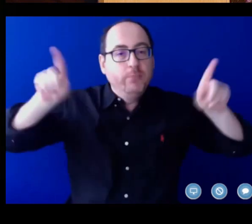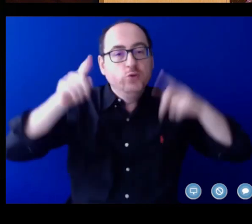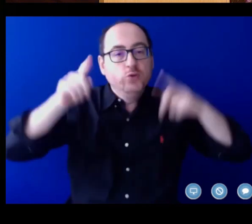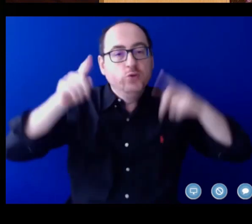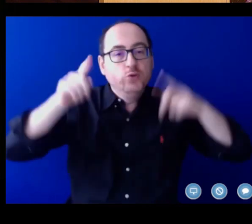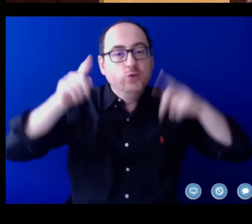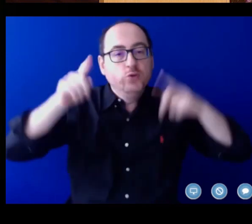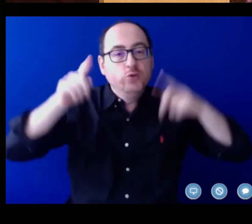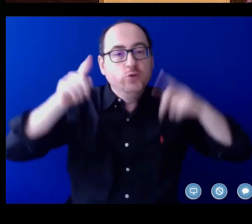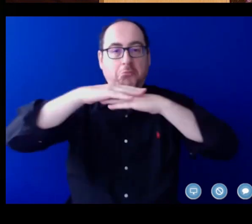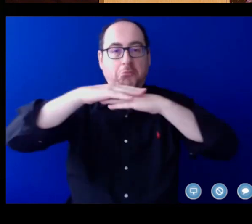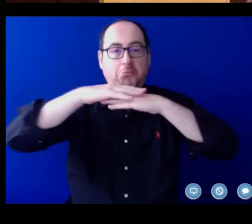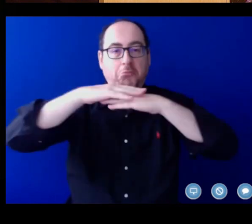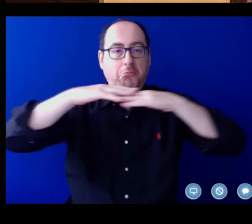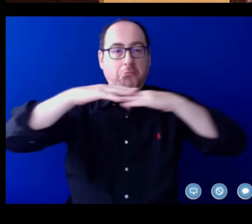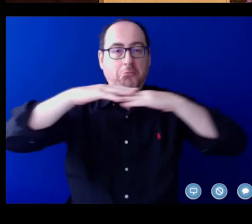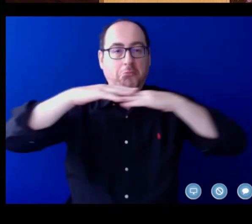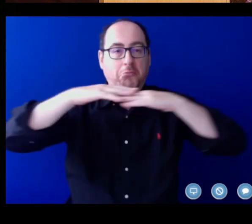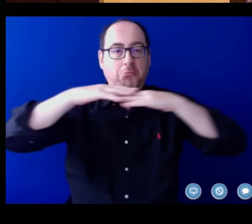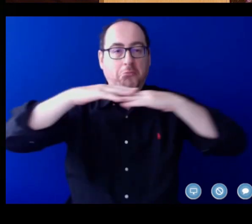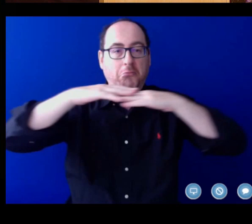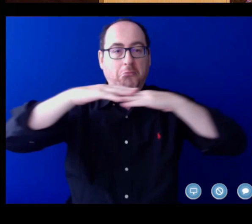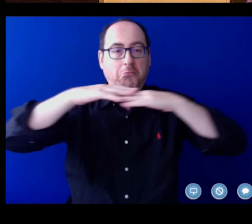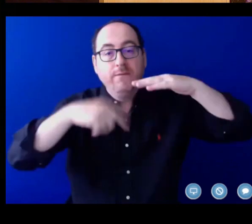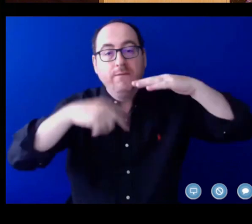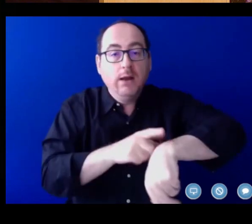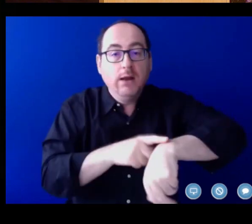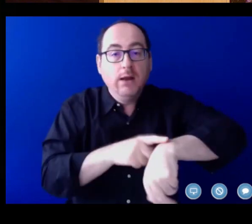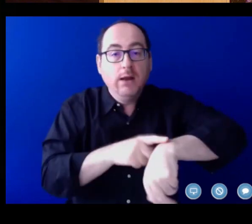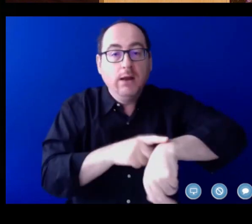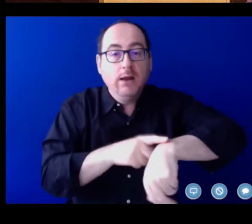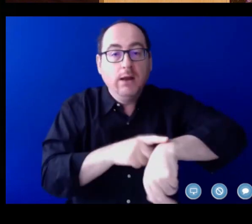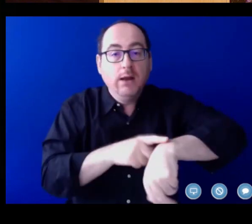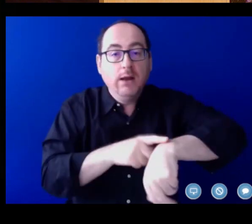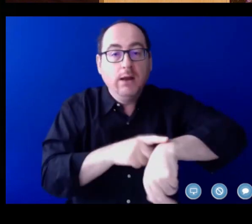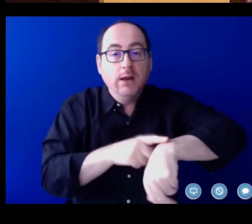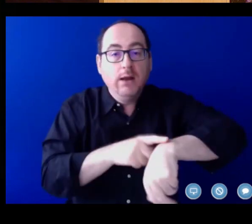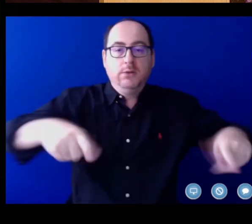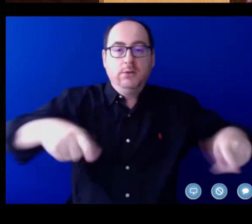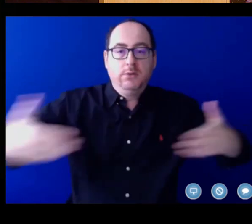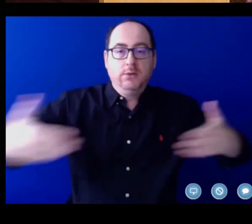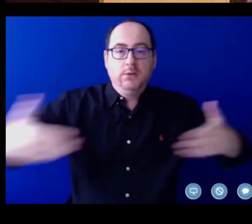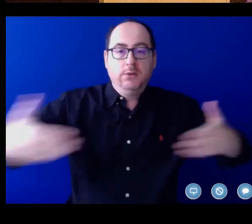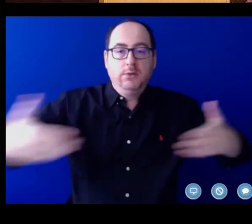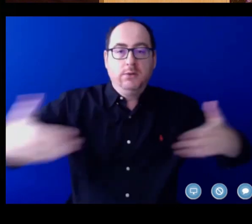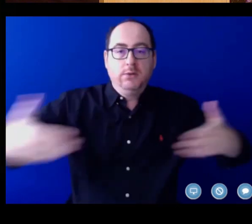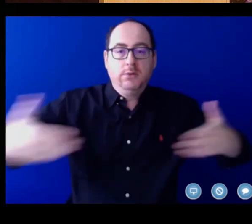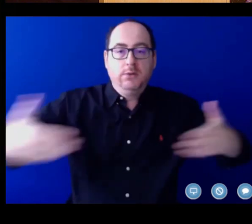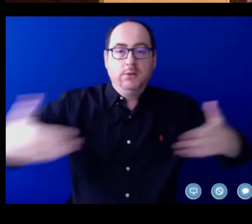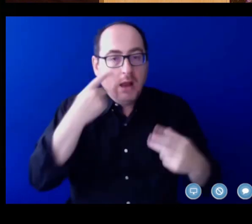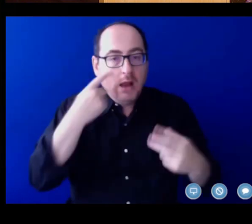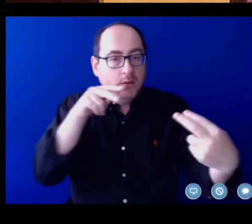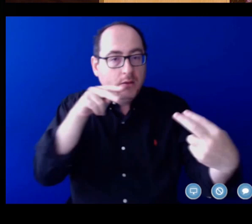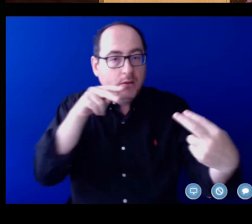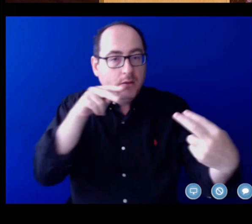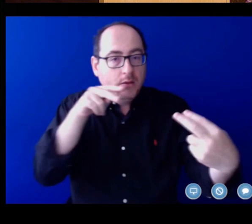such as those concerning the nature of friendships, attitudes towards elders, the meaning of childhood or